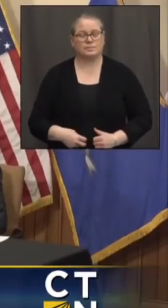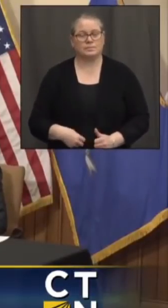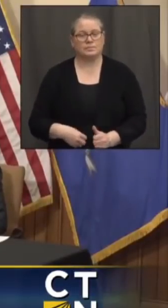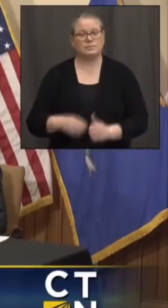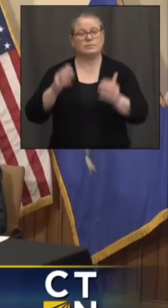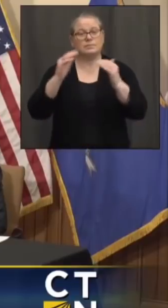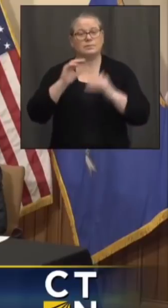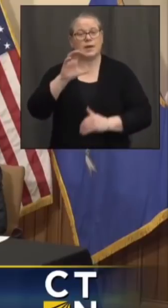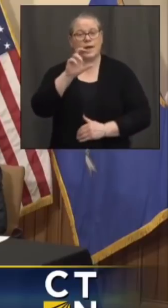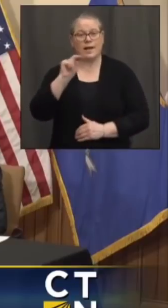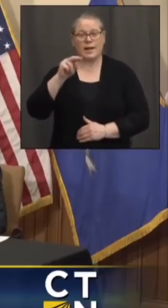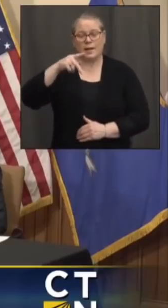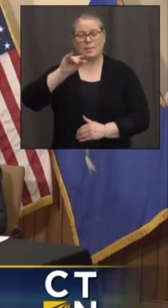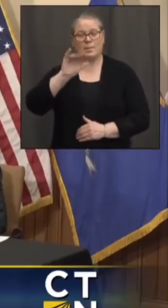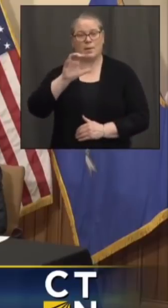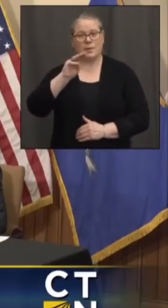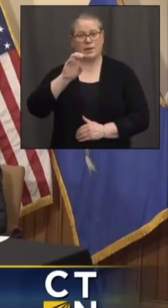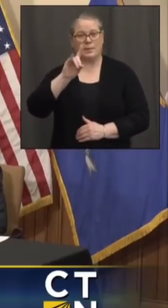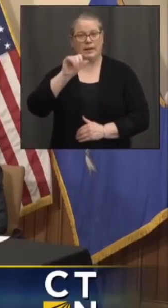Connecticut Public Media.